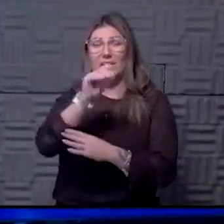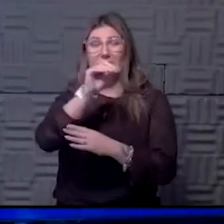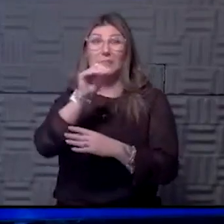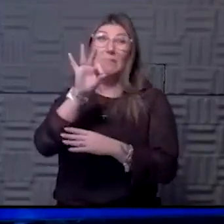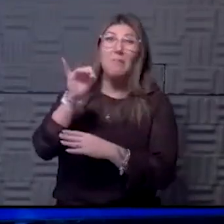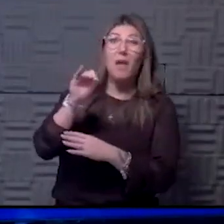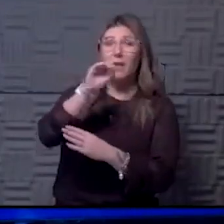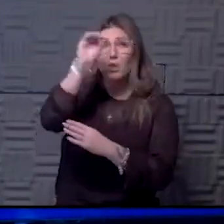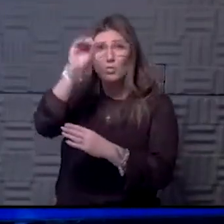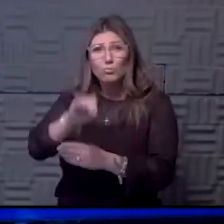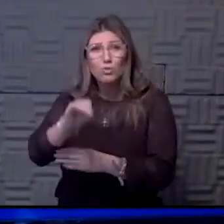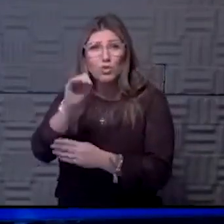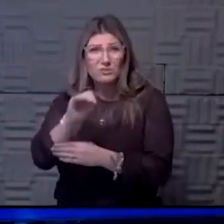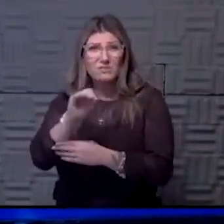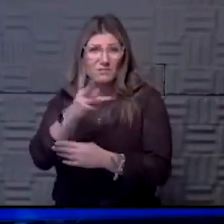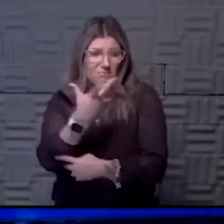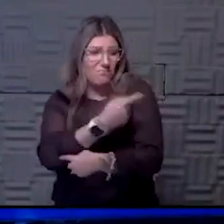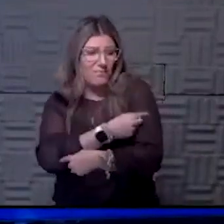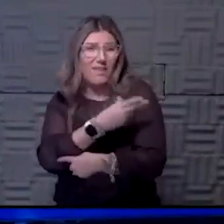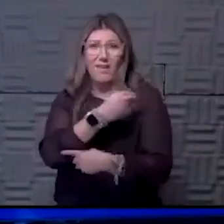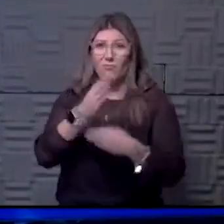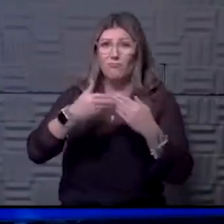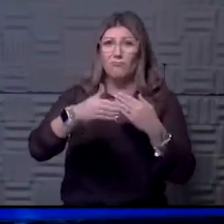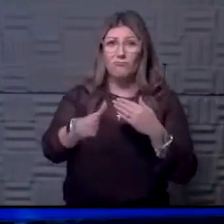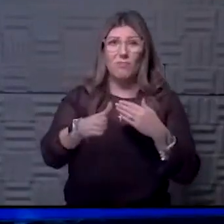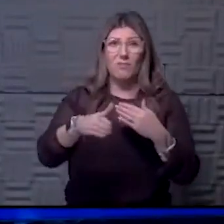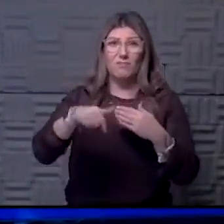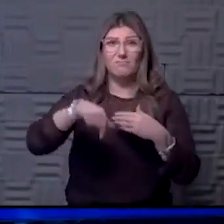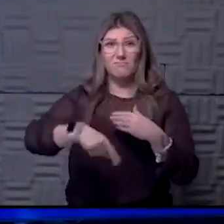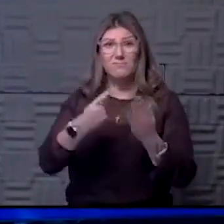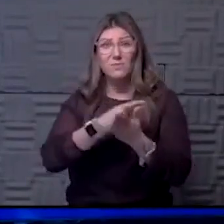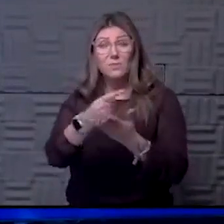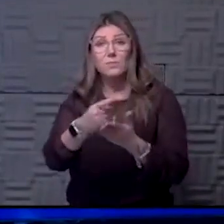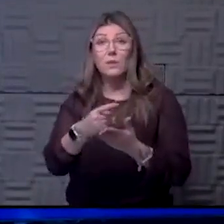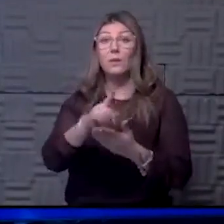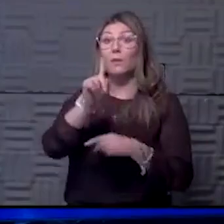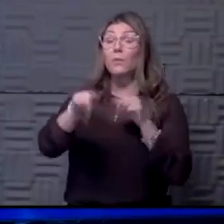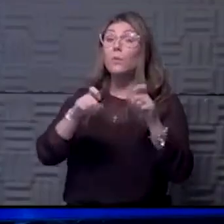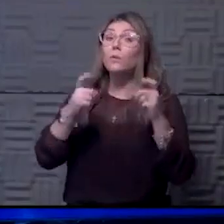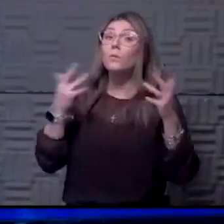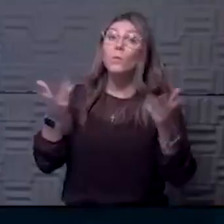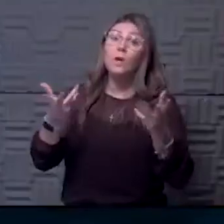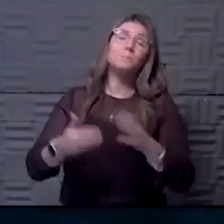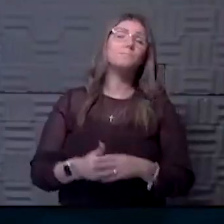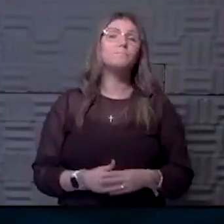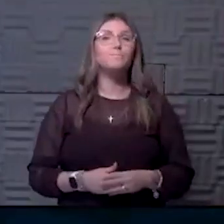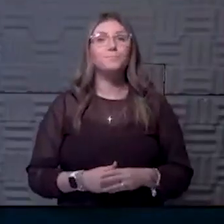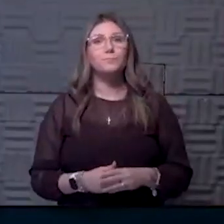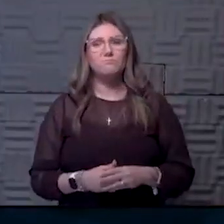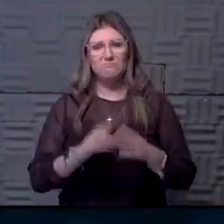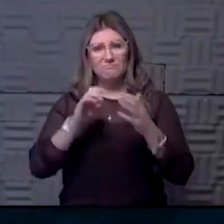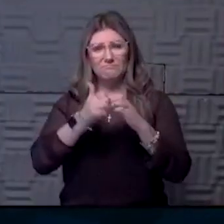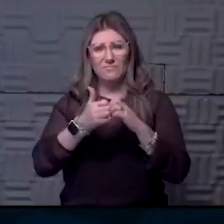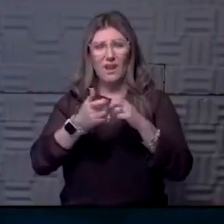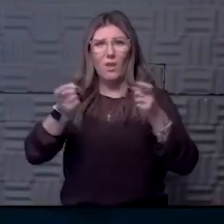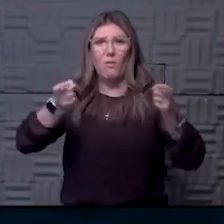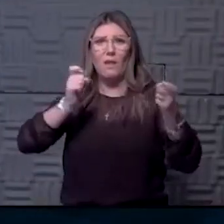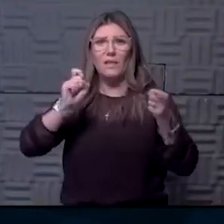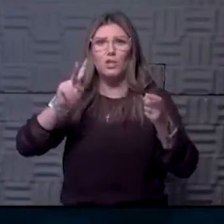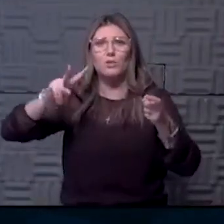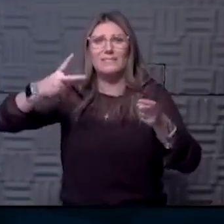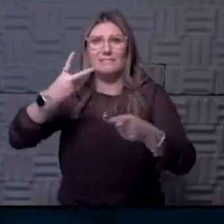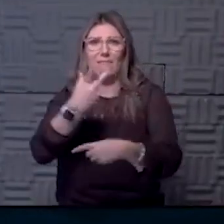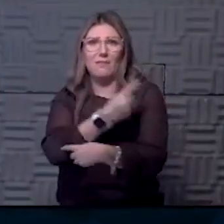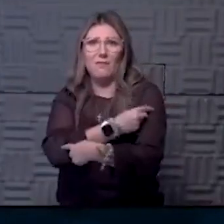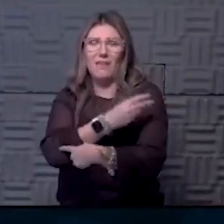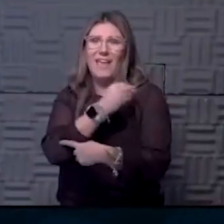the rest of it will be given by the end of the week, and so the question then is how they're handling second doses and how